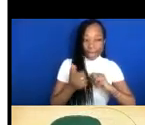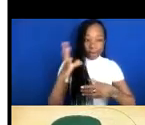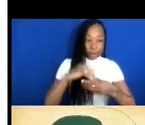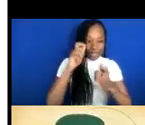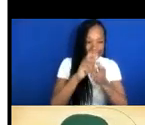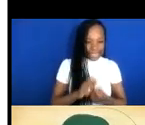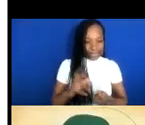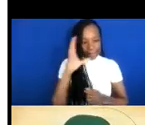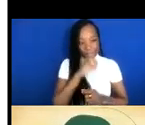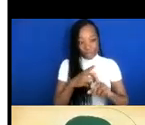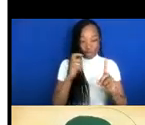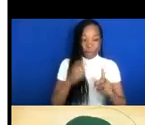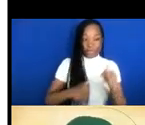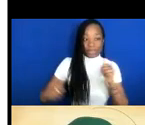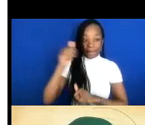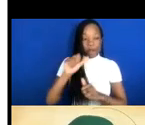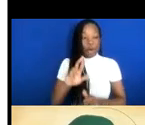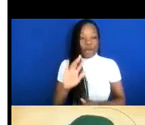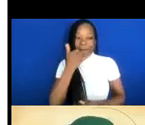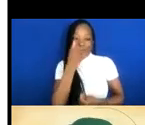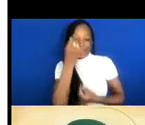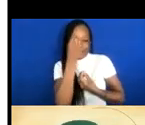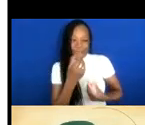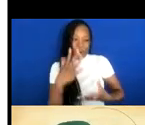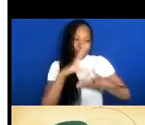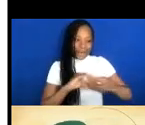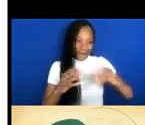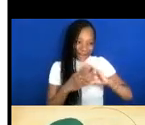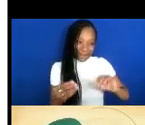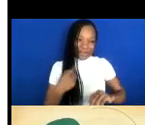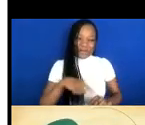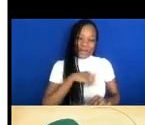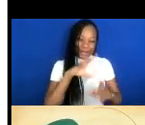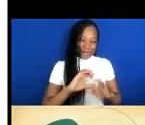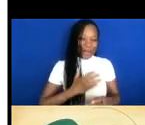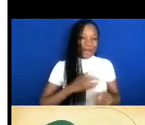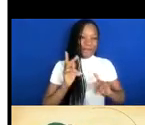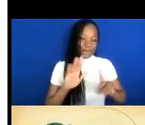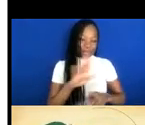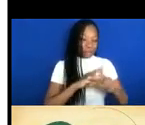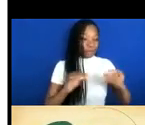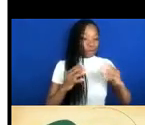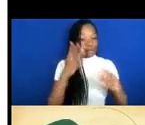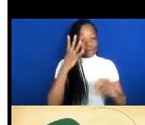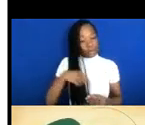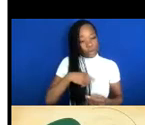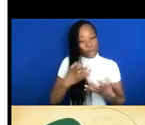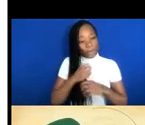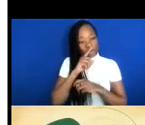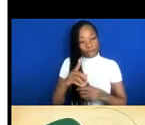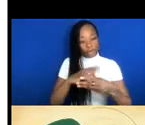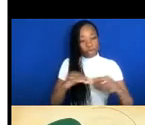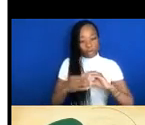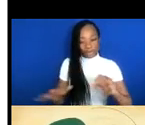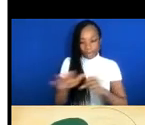the dominant or misinformed narrative. We include our people's stories because we want to tell a complete one, and we want to make sure that our research